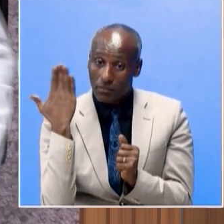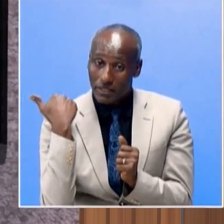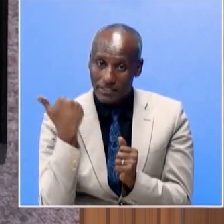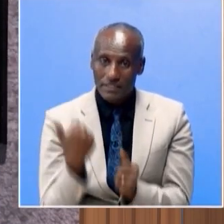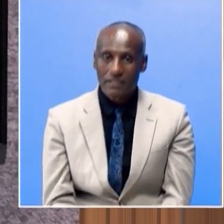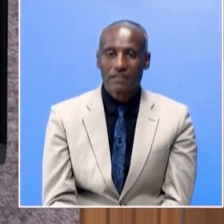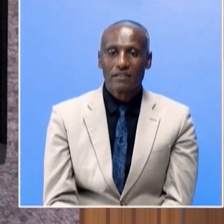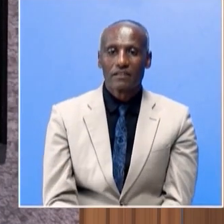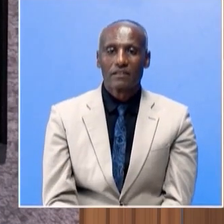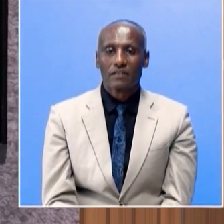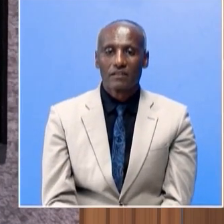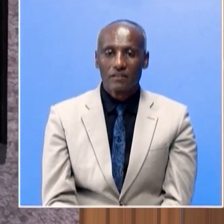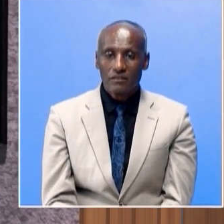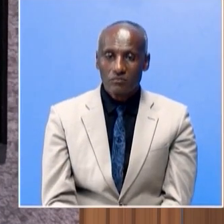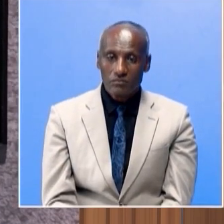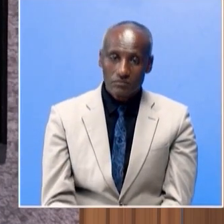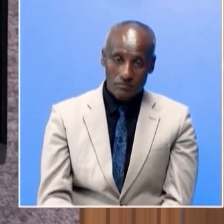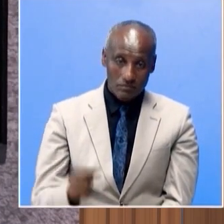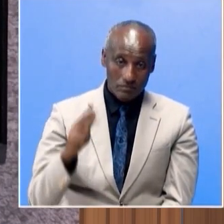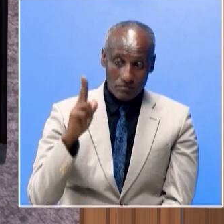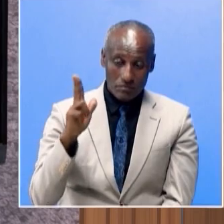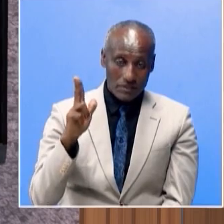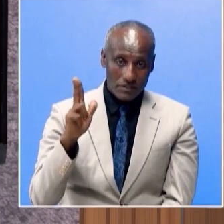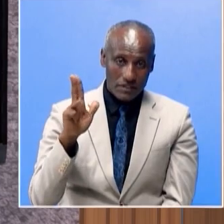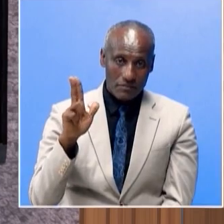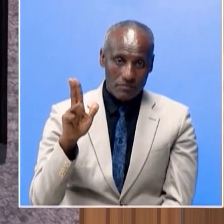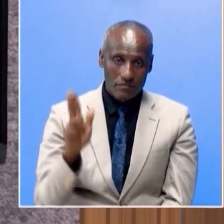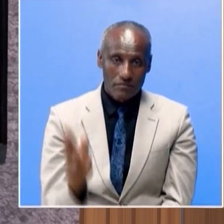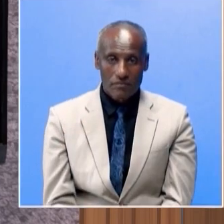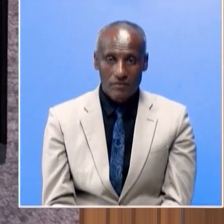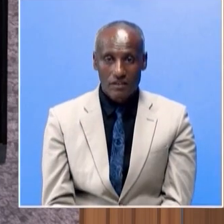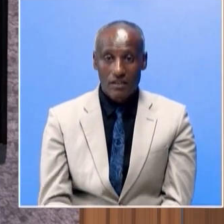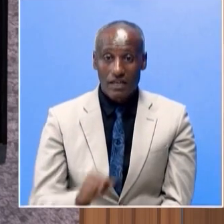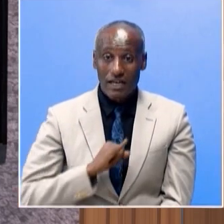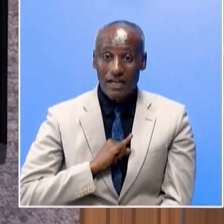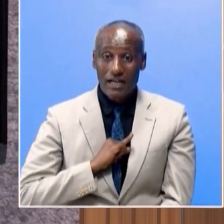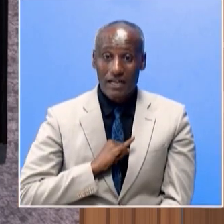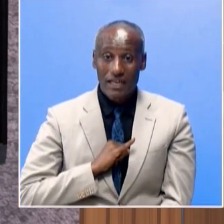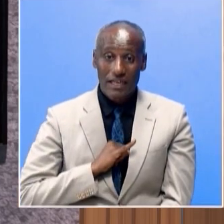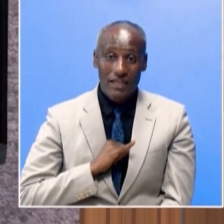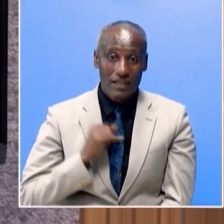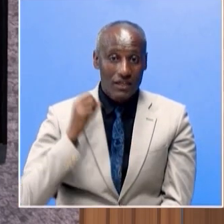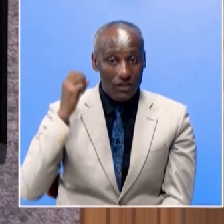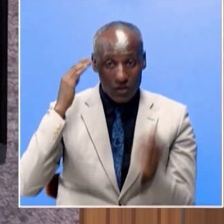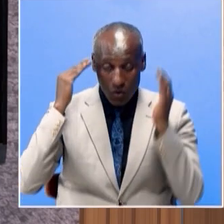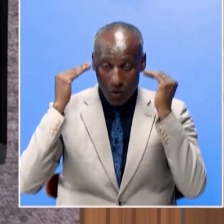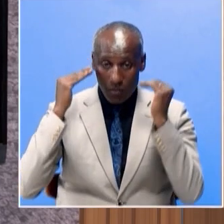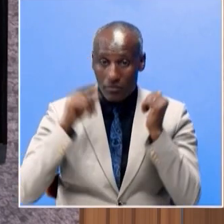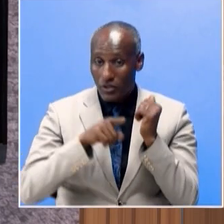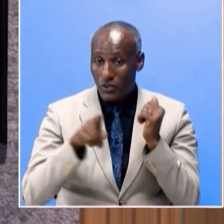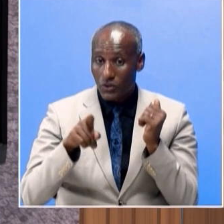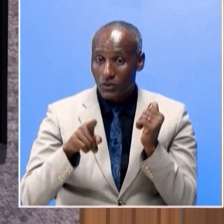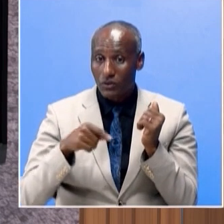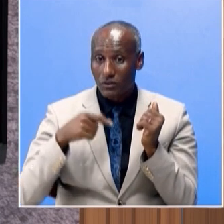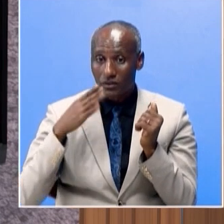what about polite expressions? I hope you know what polite expressions means. Polite expressions is